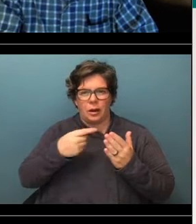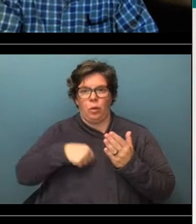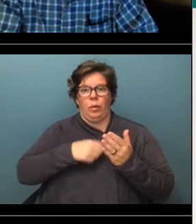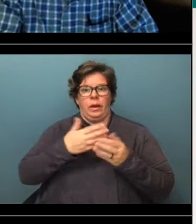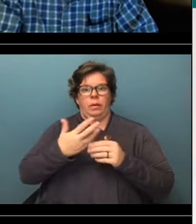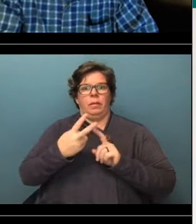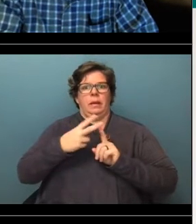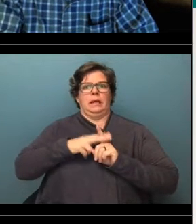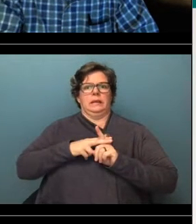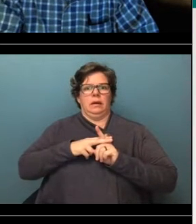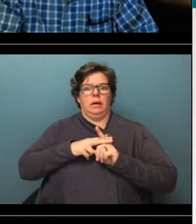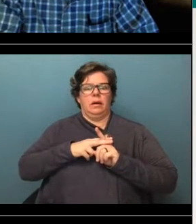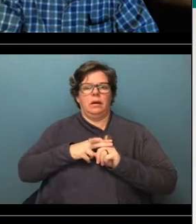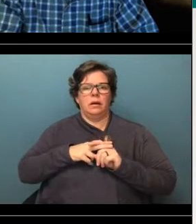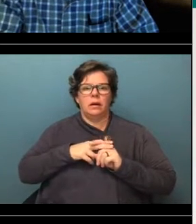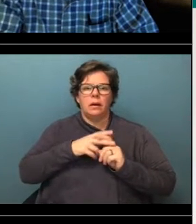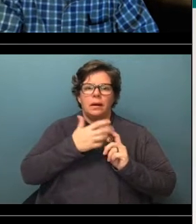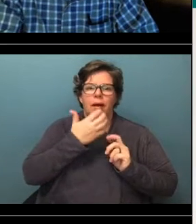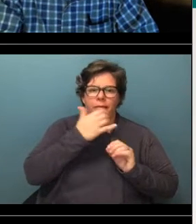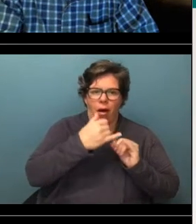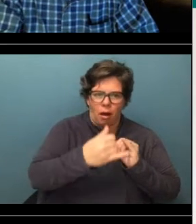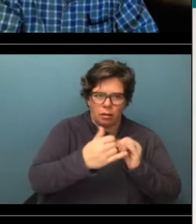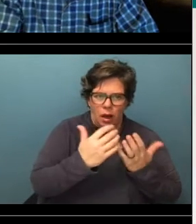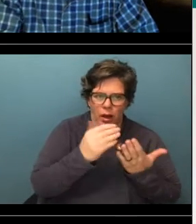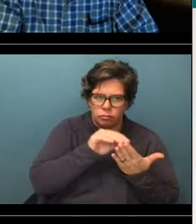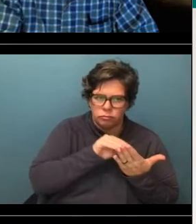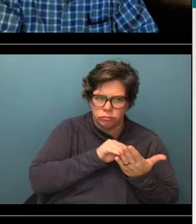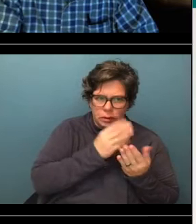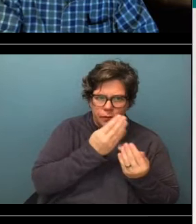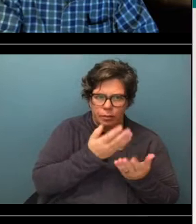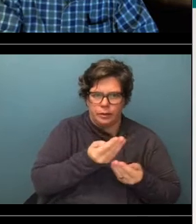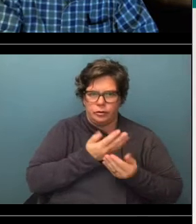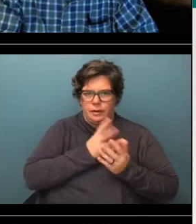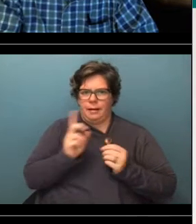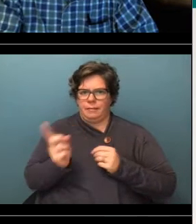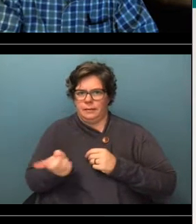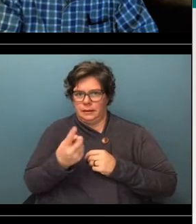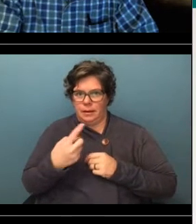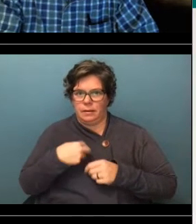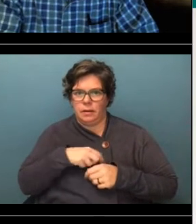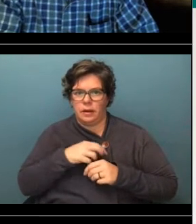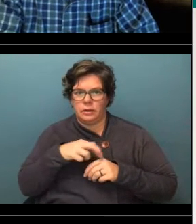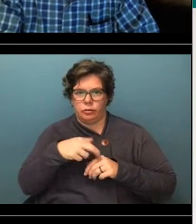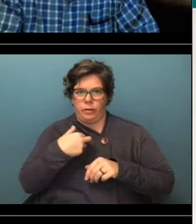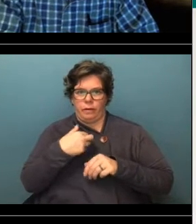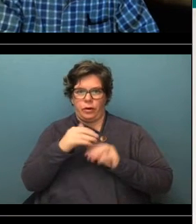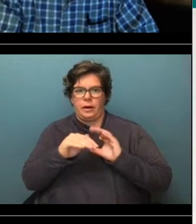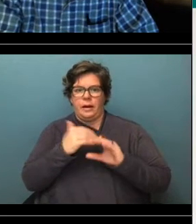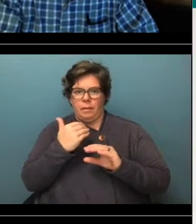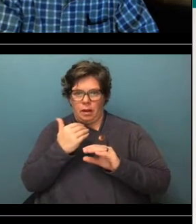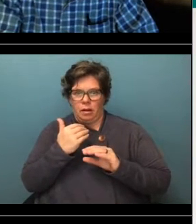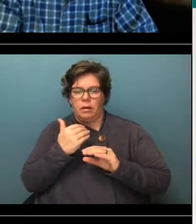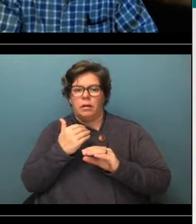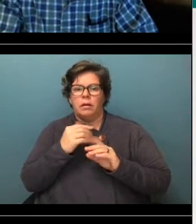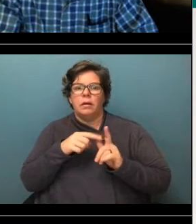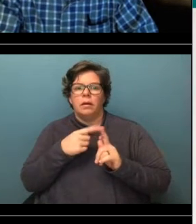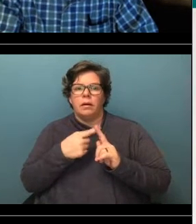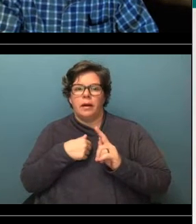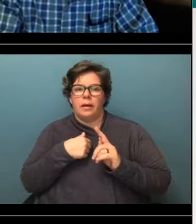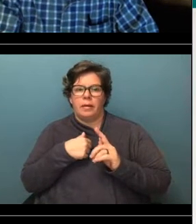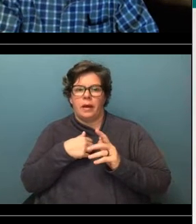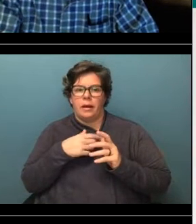The hotline will gather all the necessary informations and then send us the referral in an email format. And then